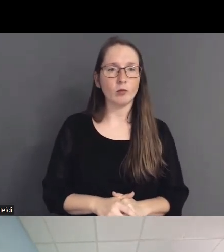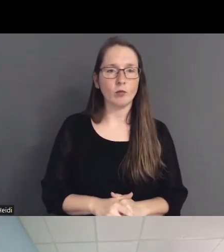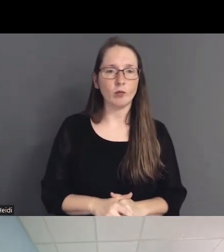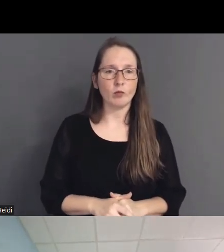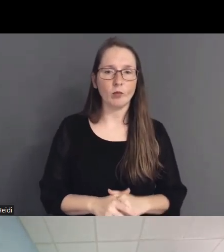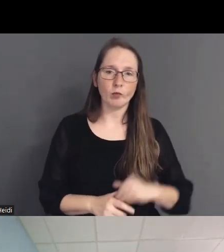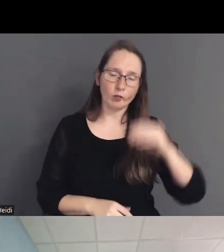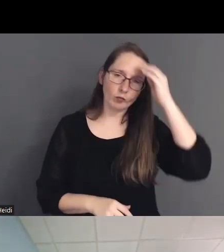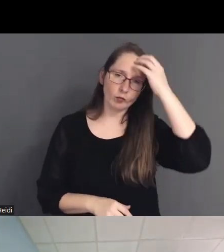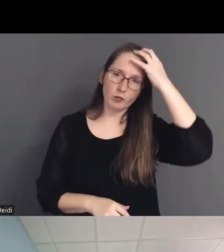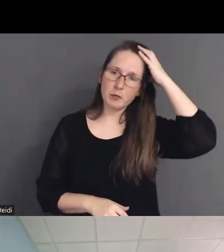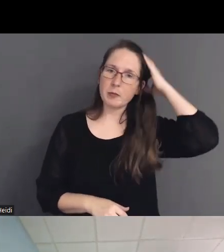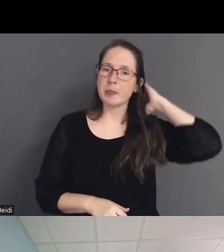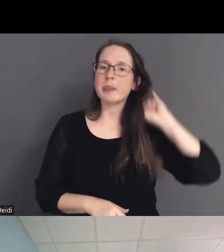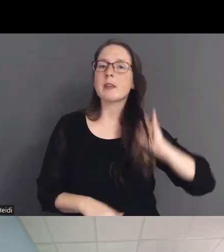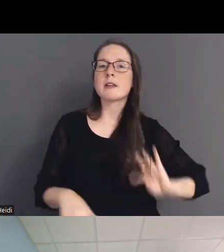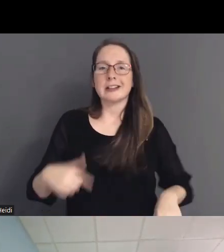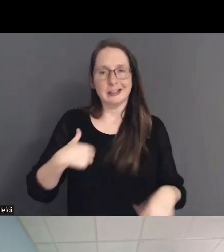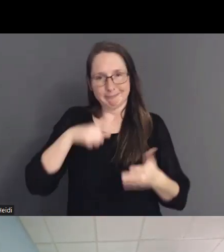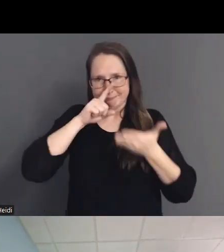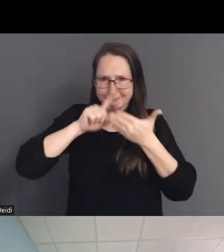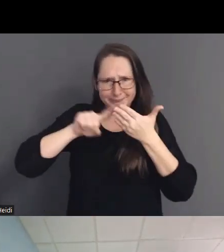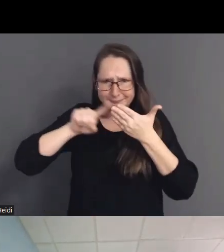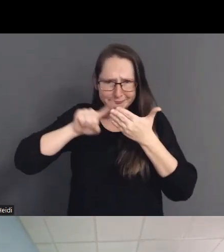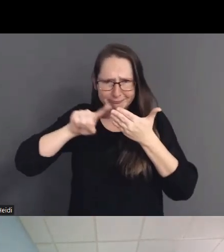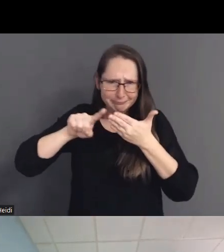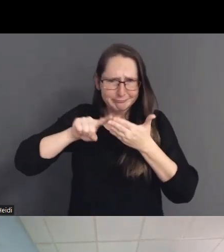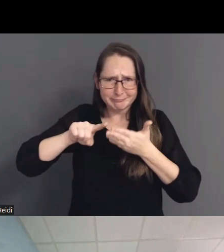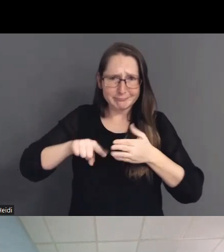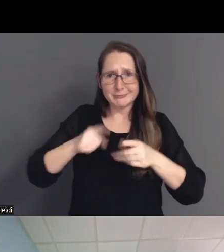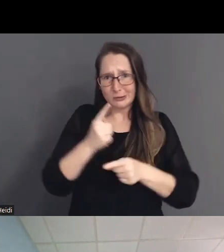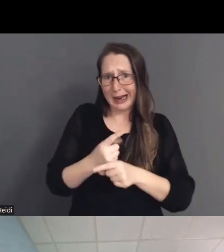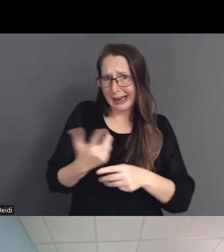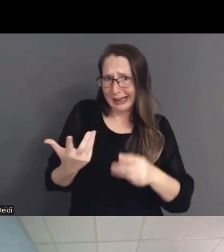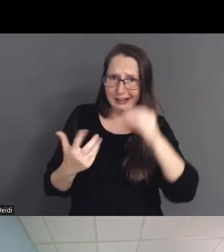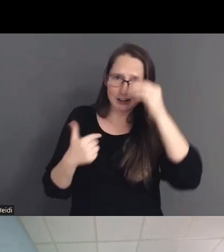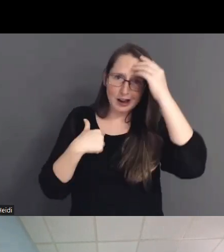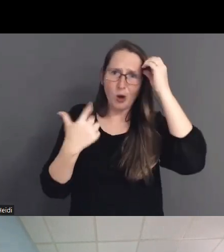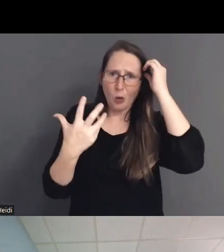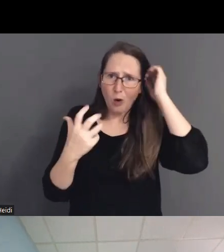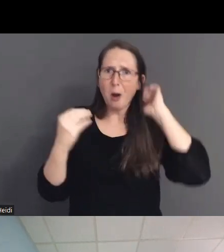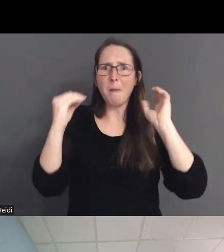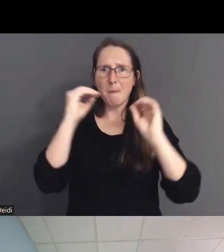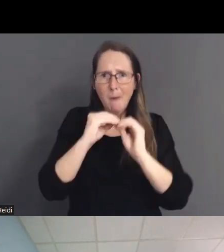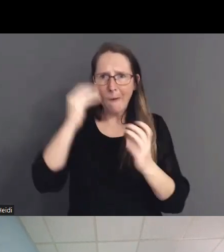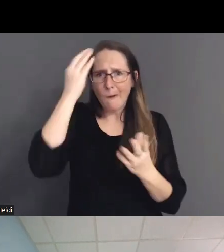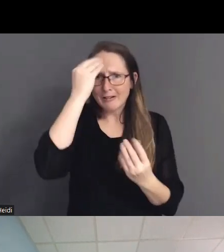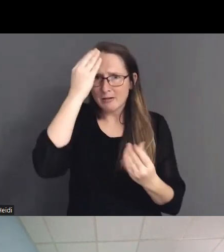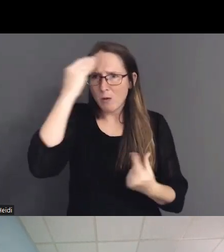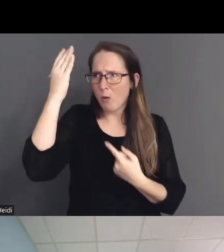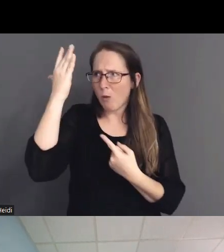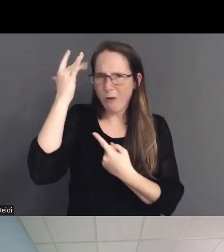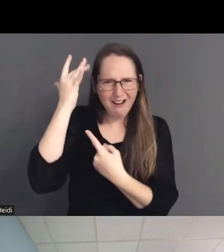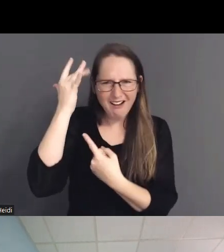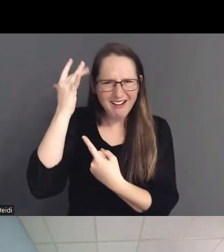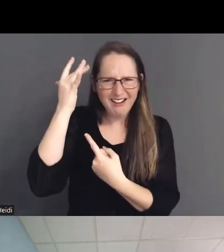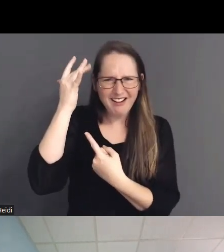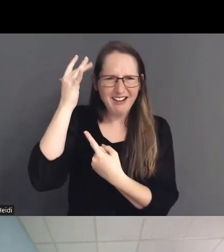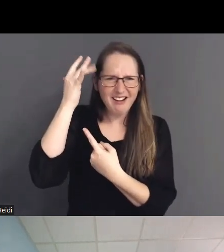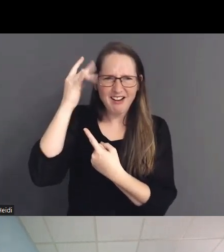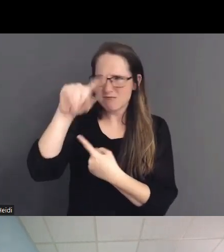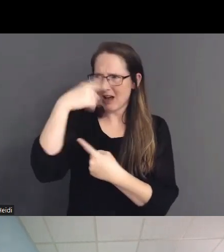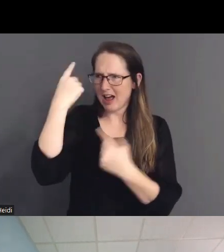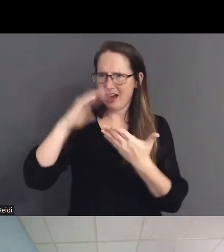So I dug, and wanted to get more information as to why is it that the